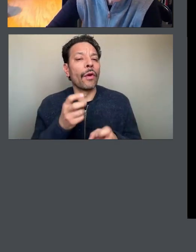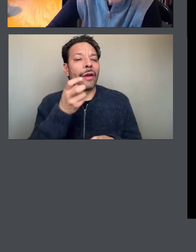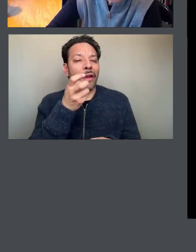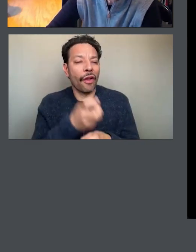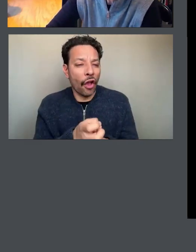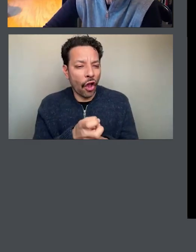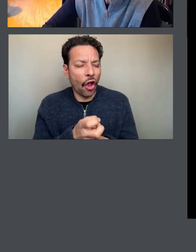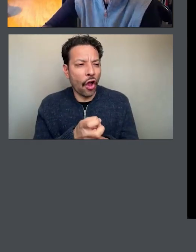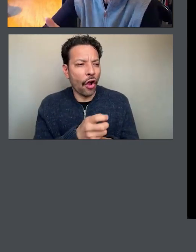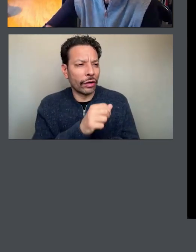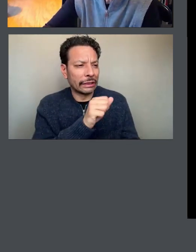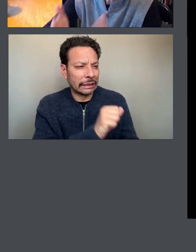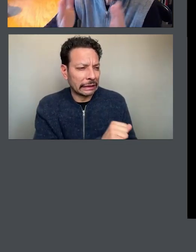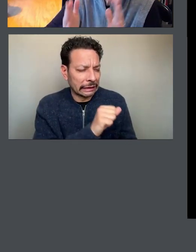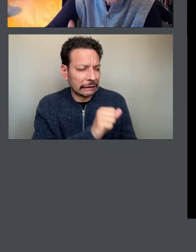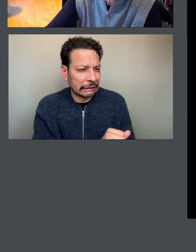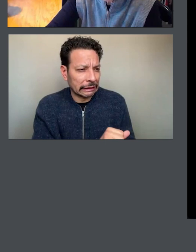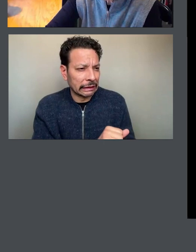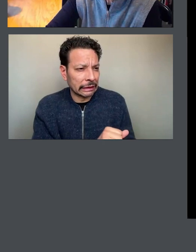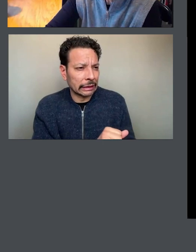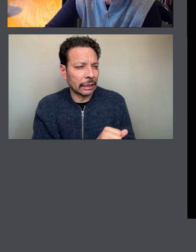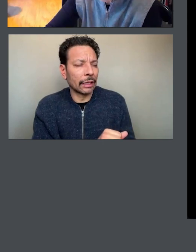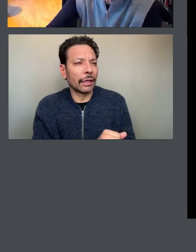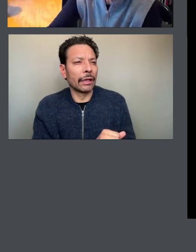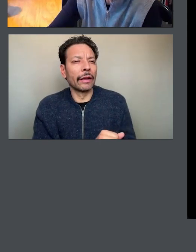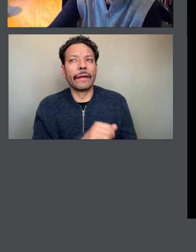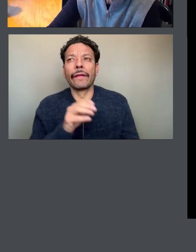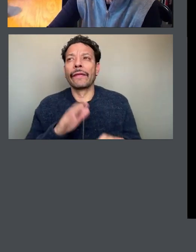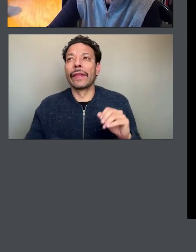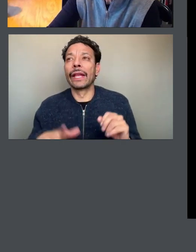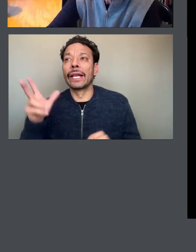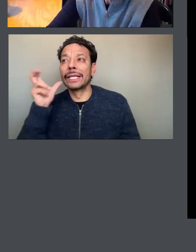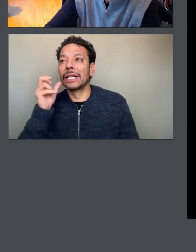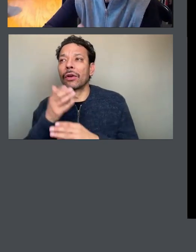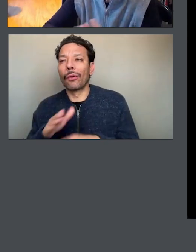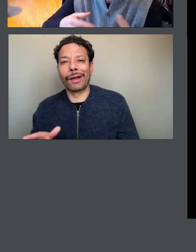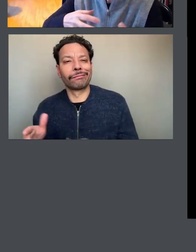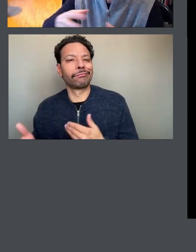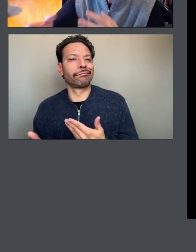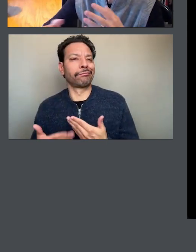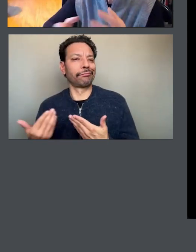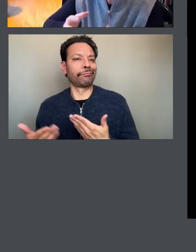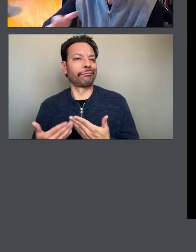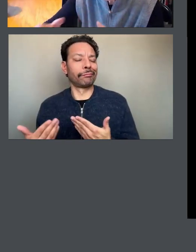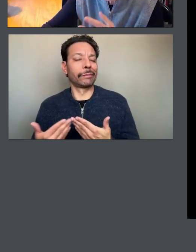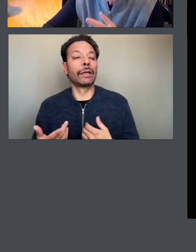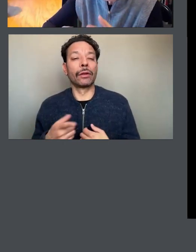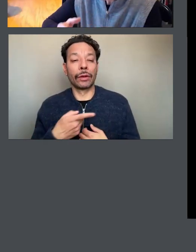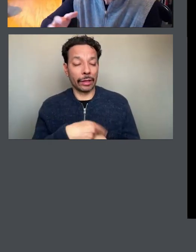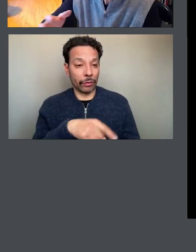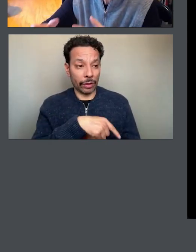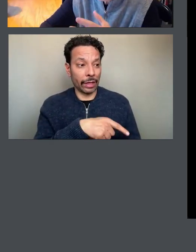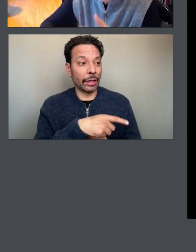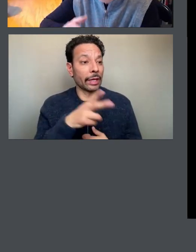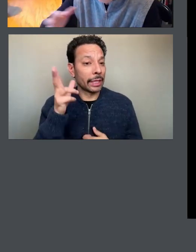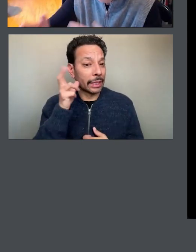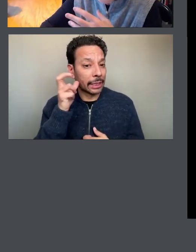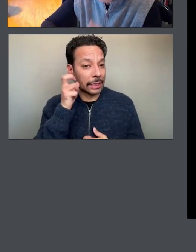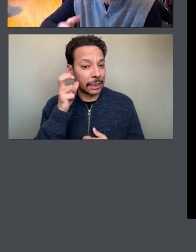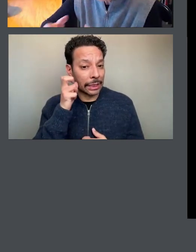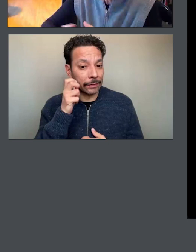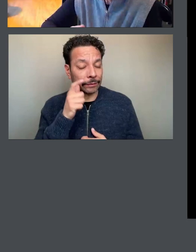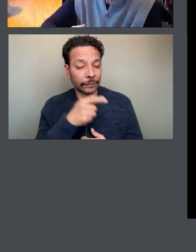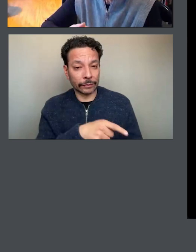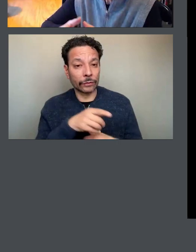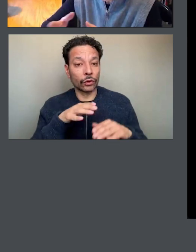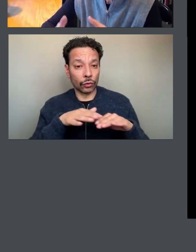should be relative to just listening in quiet. And while they were listening, these were